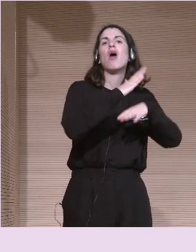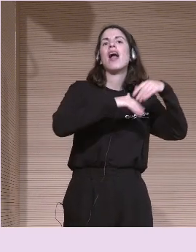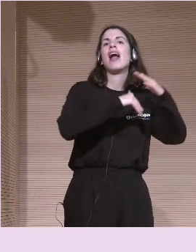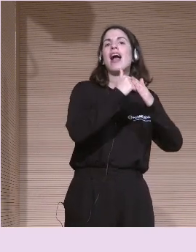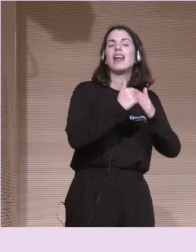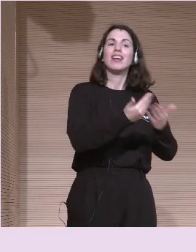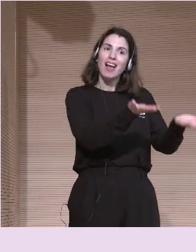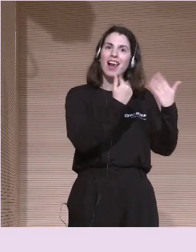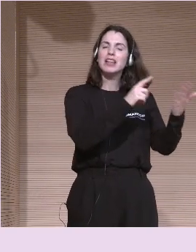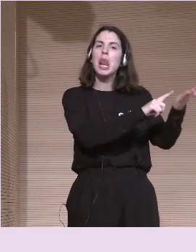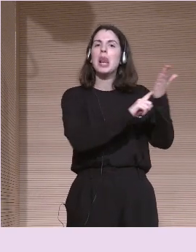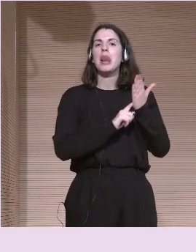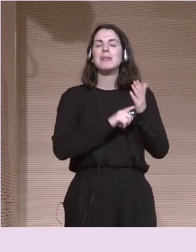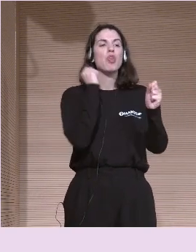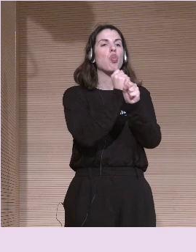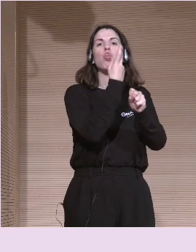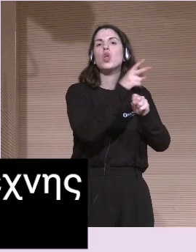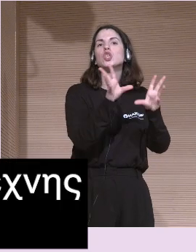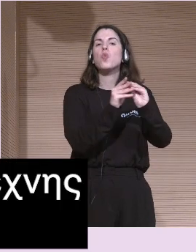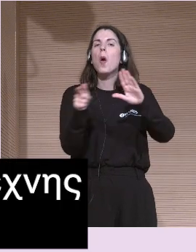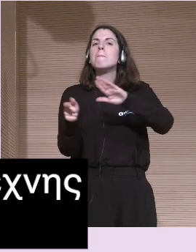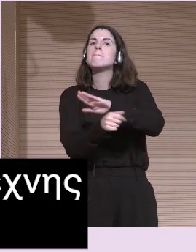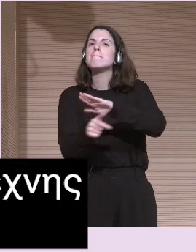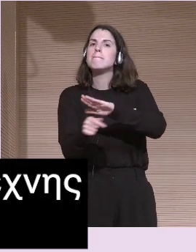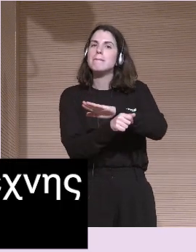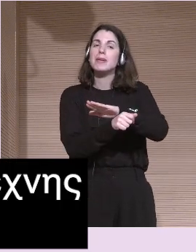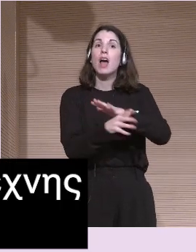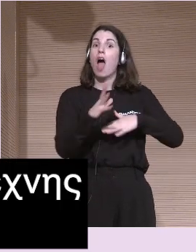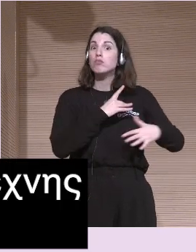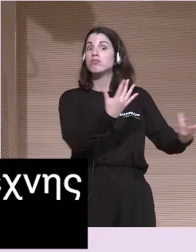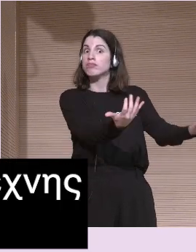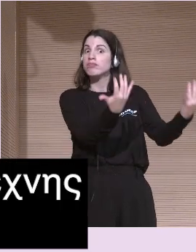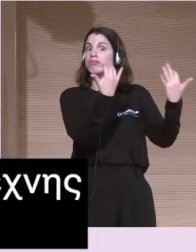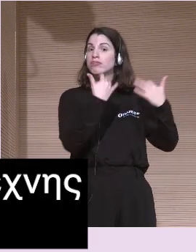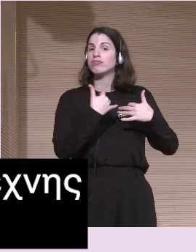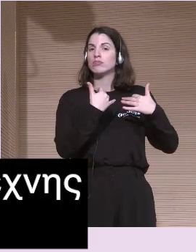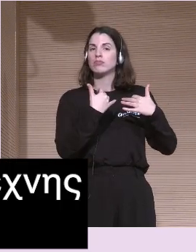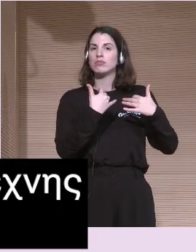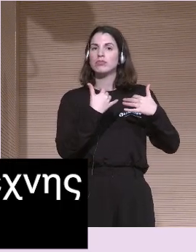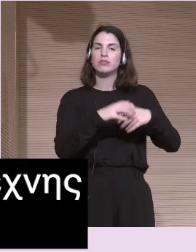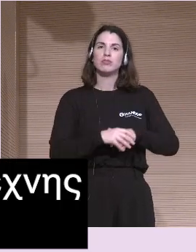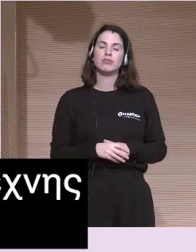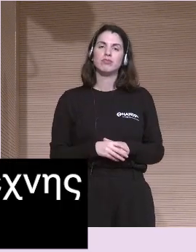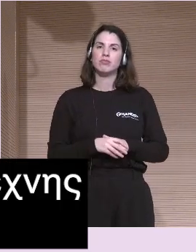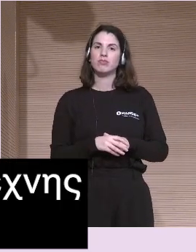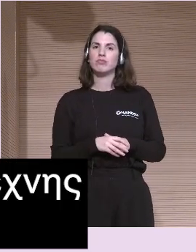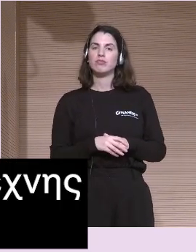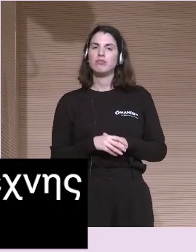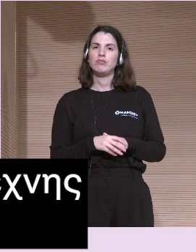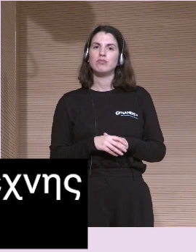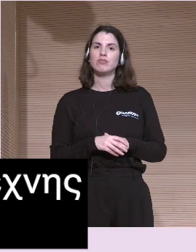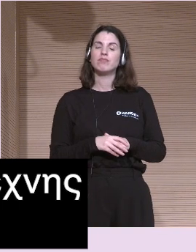themes, and had an incredible response. And they have themselves put together a really beautiful exhibition